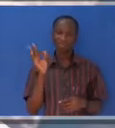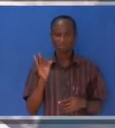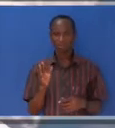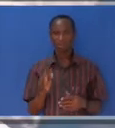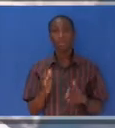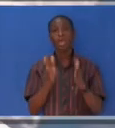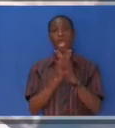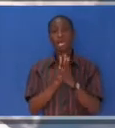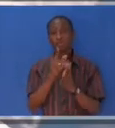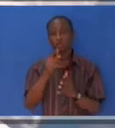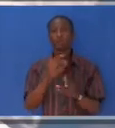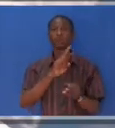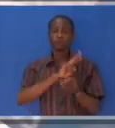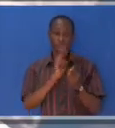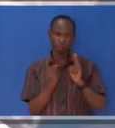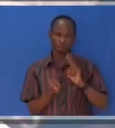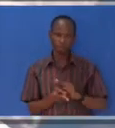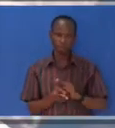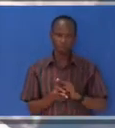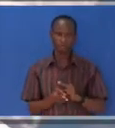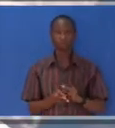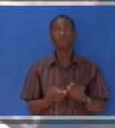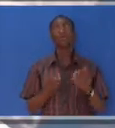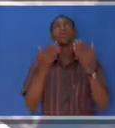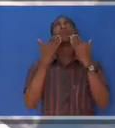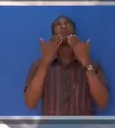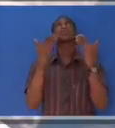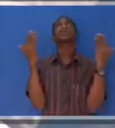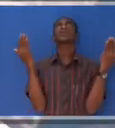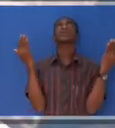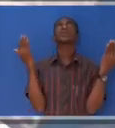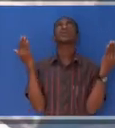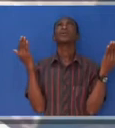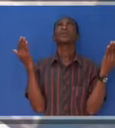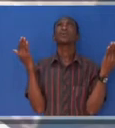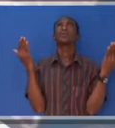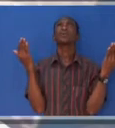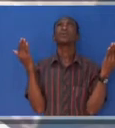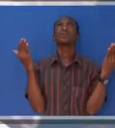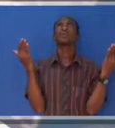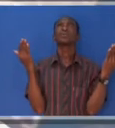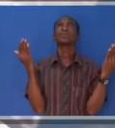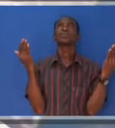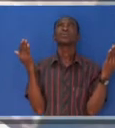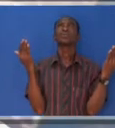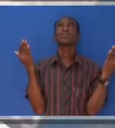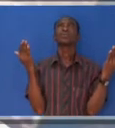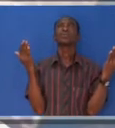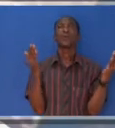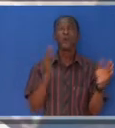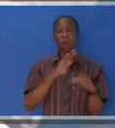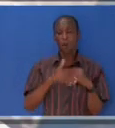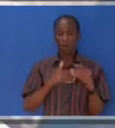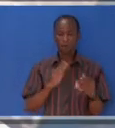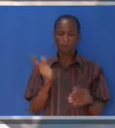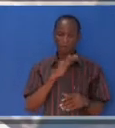you is to repent. Thanks be to God that irrespective of the kind of life we